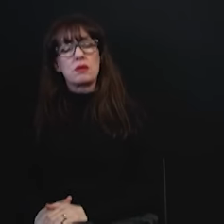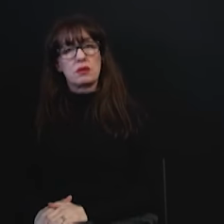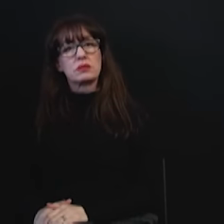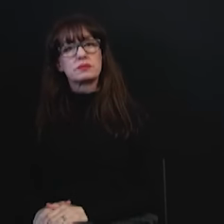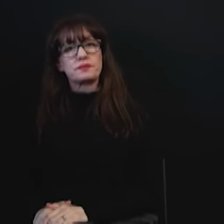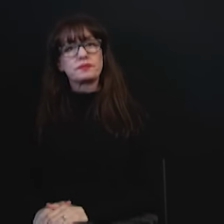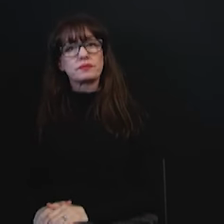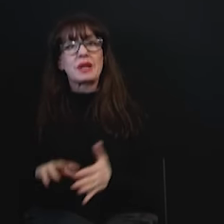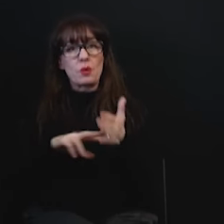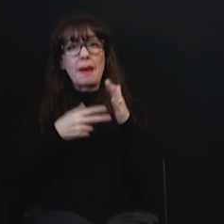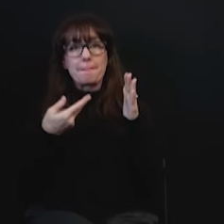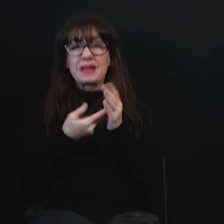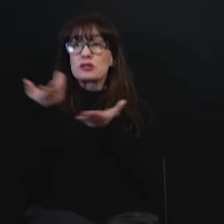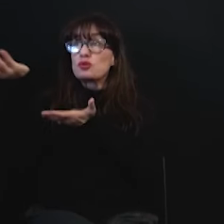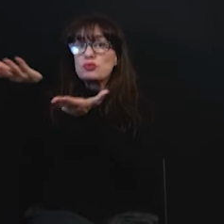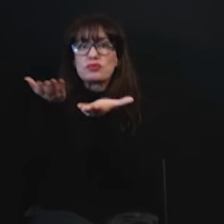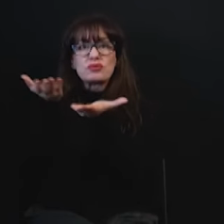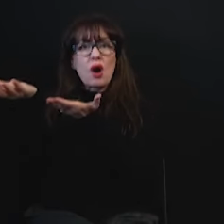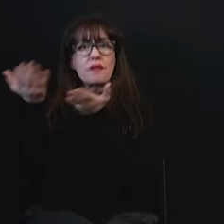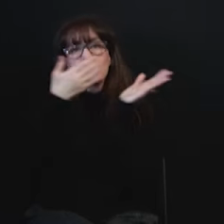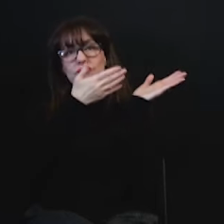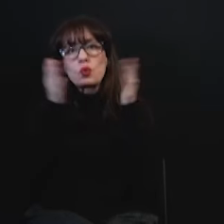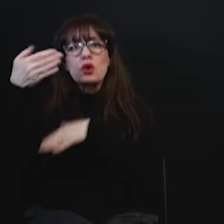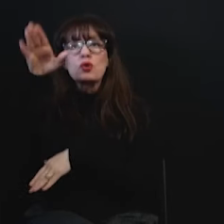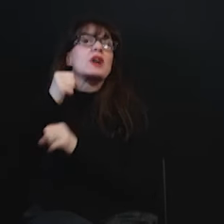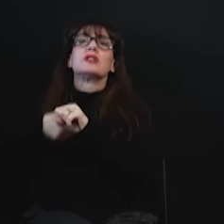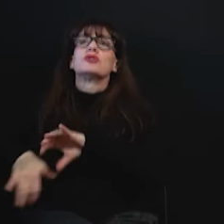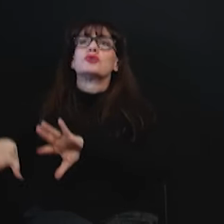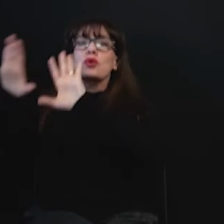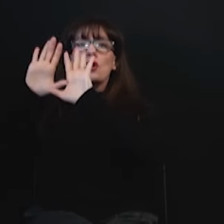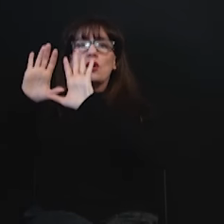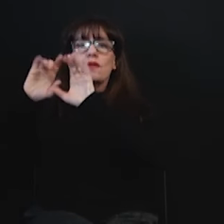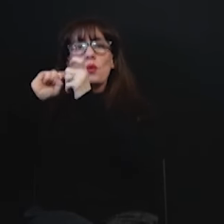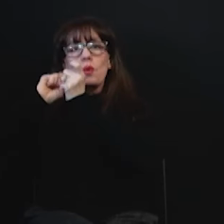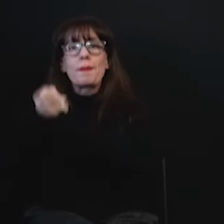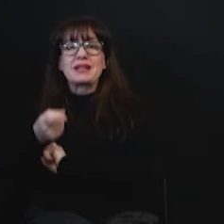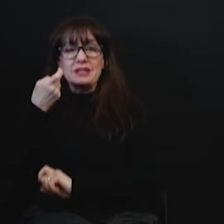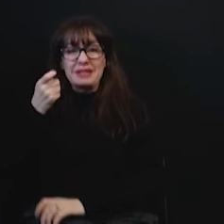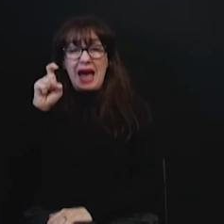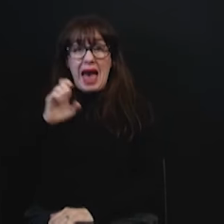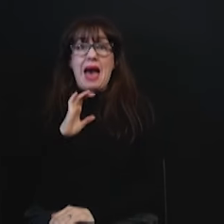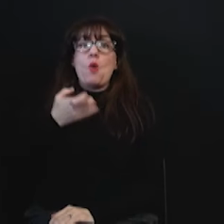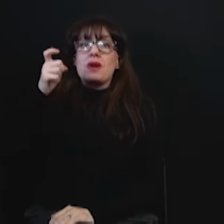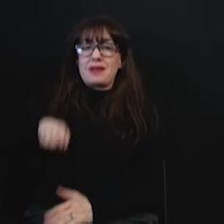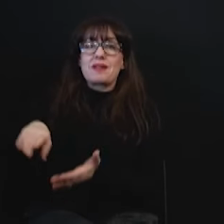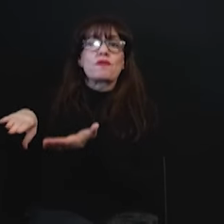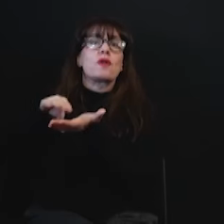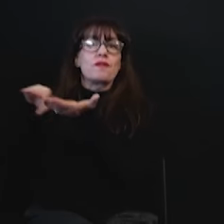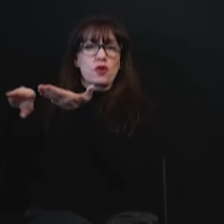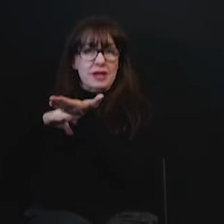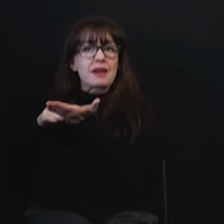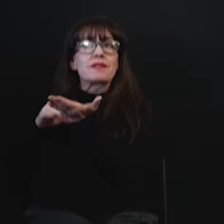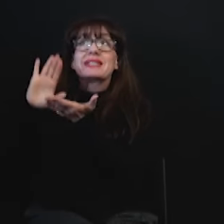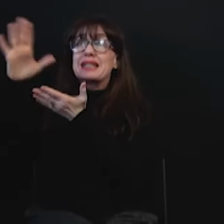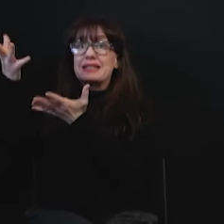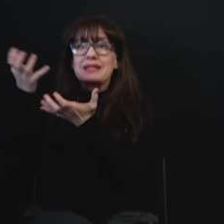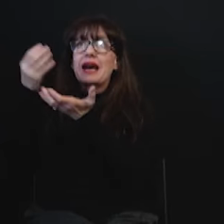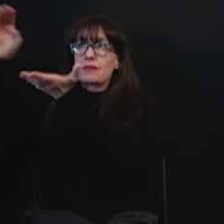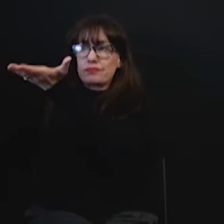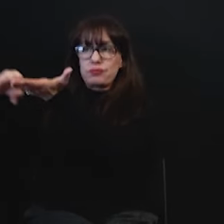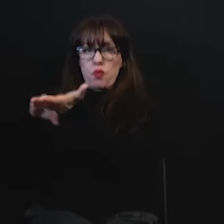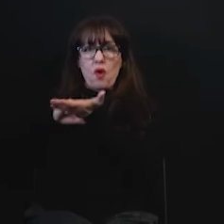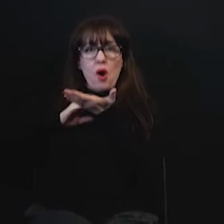This is what it means to turn to God, to surrender to him in repentance, recognizing our need for forgiveness, his overwhelming desire to give it